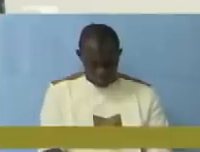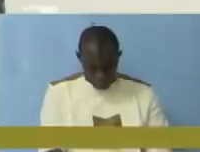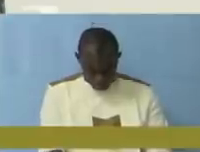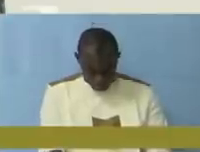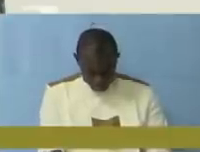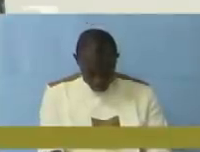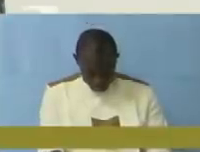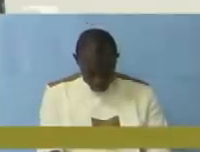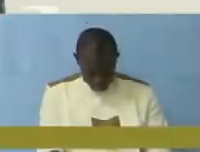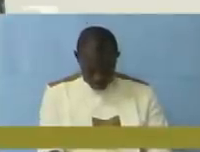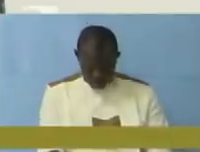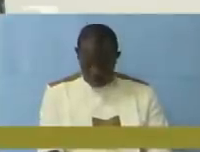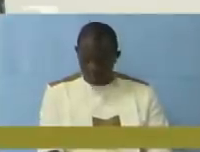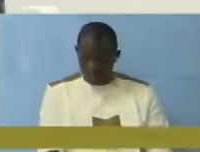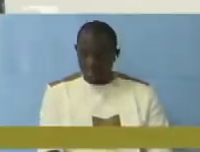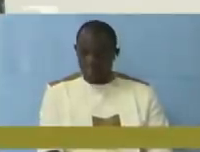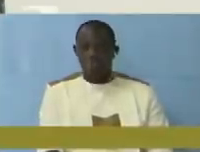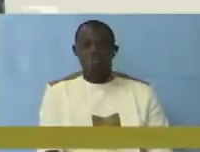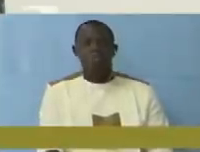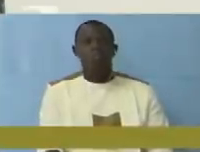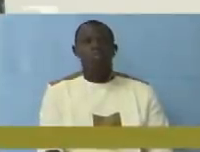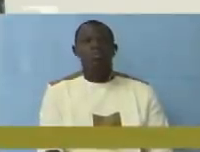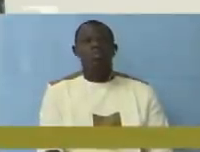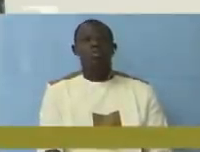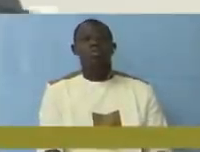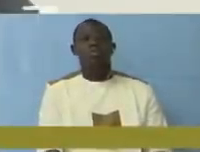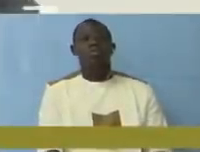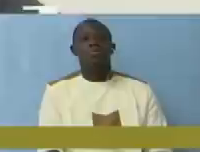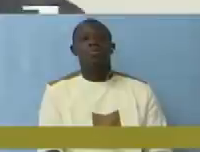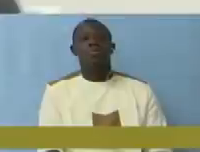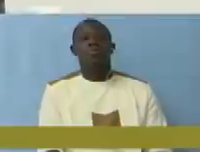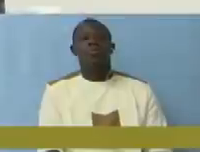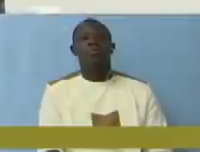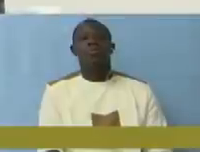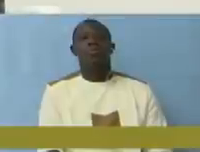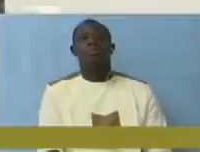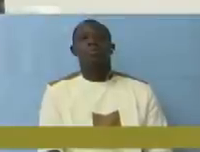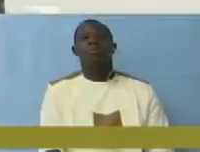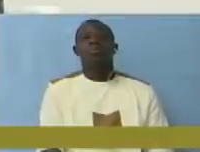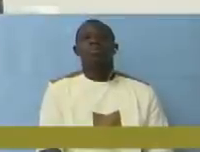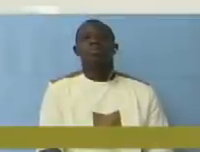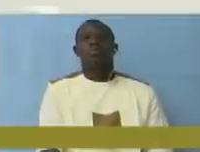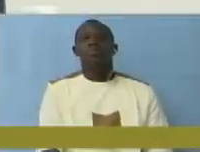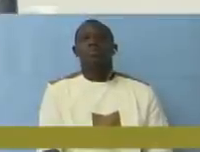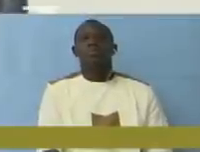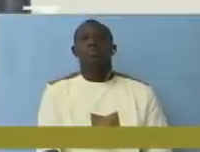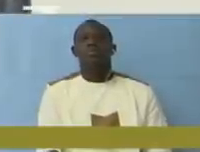them. All right, we proceed then. Let me get the witness, Mr. Chair.